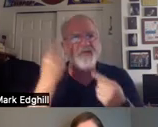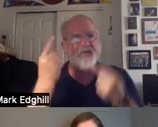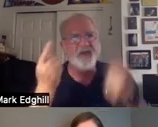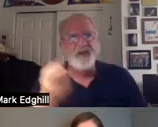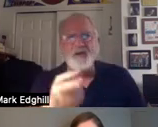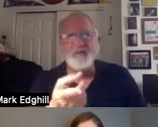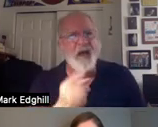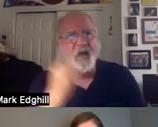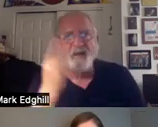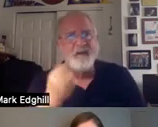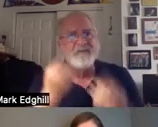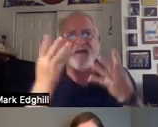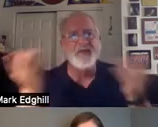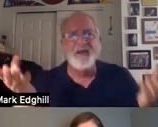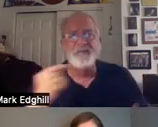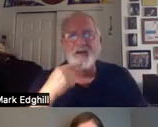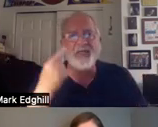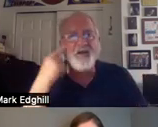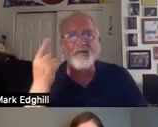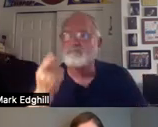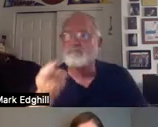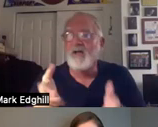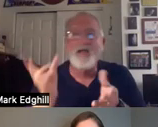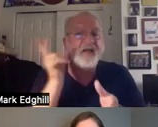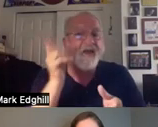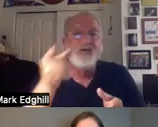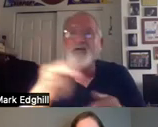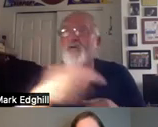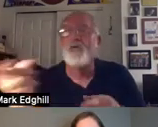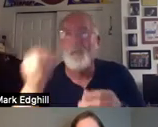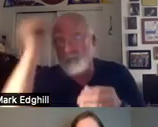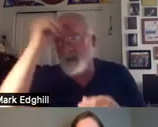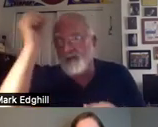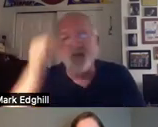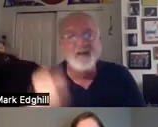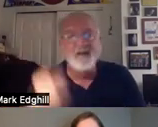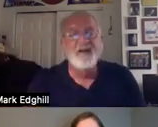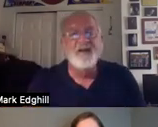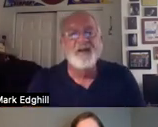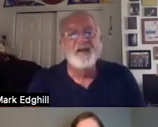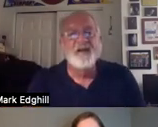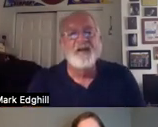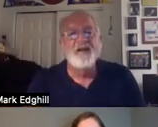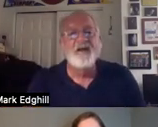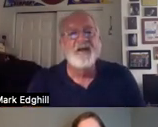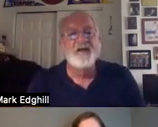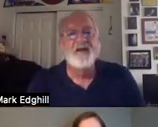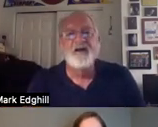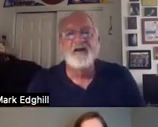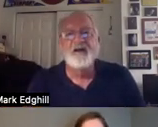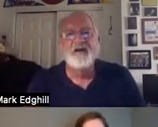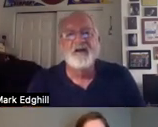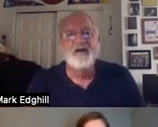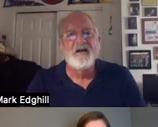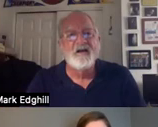they think? I think many things, but I thought. And I know a lot of people were taking pictures, and I'm curious what other people's